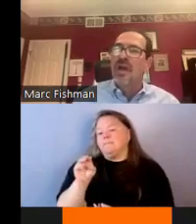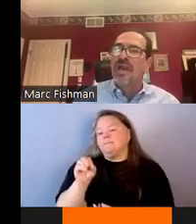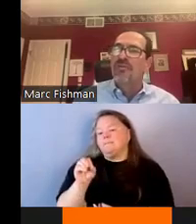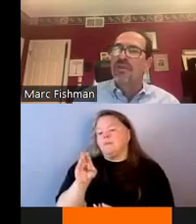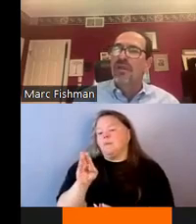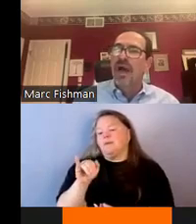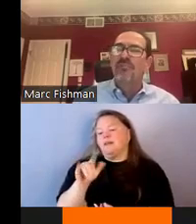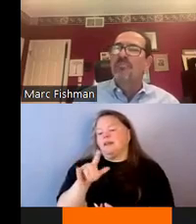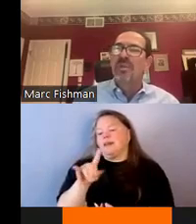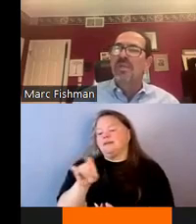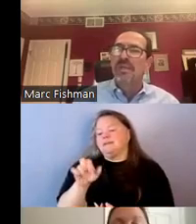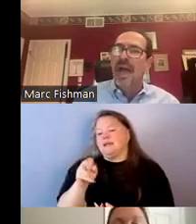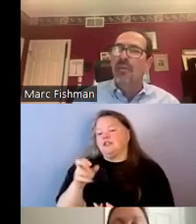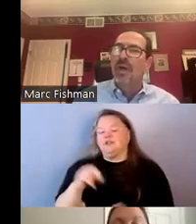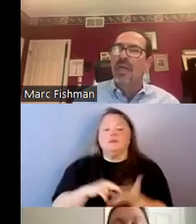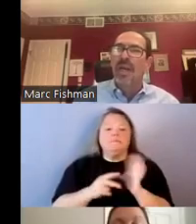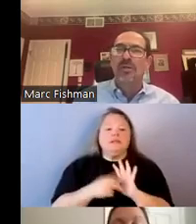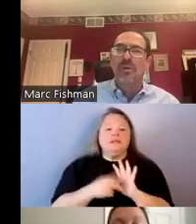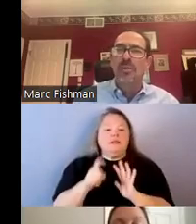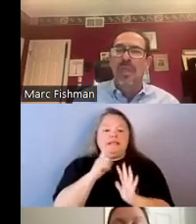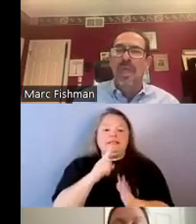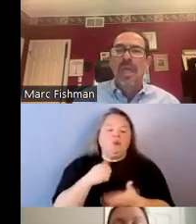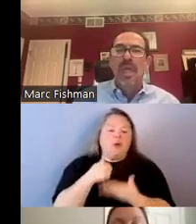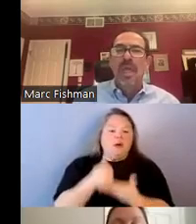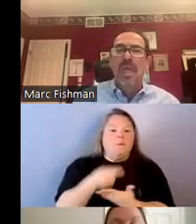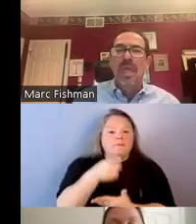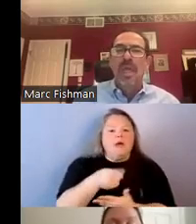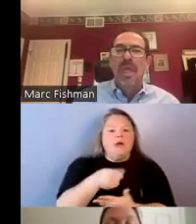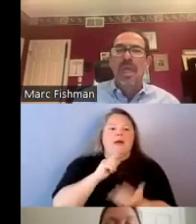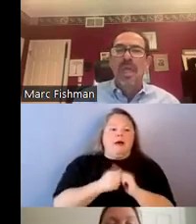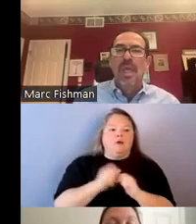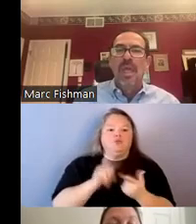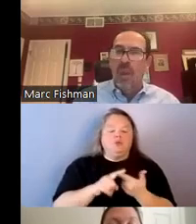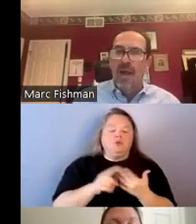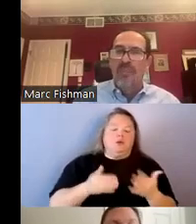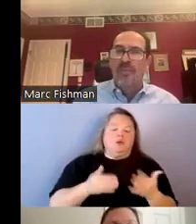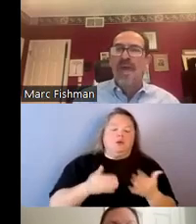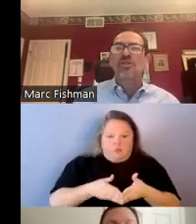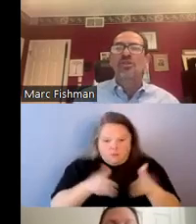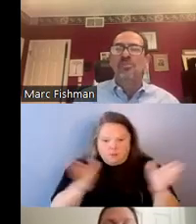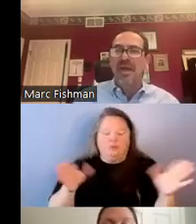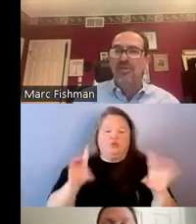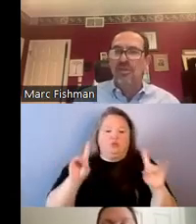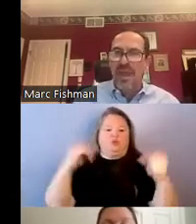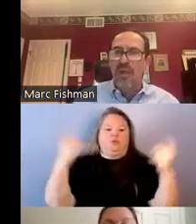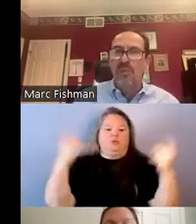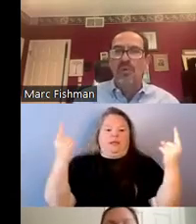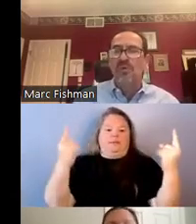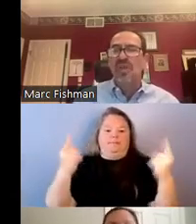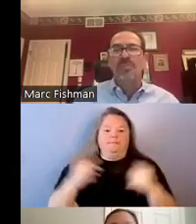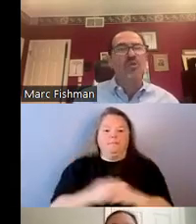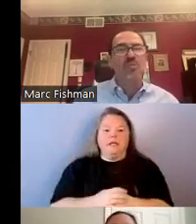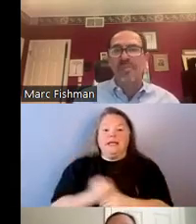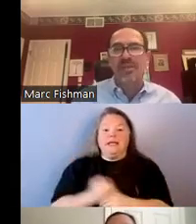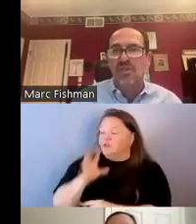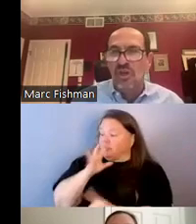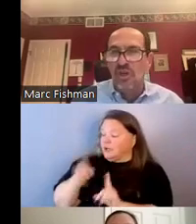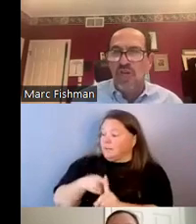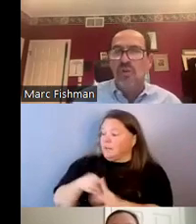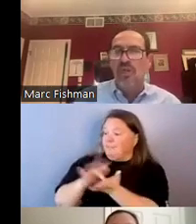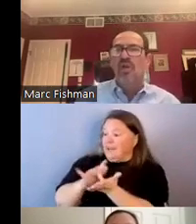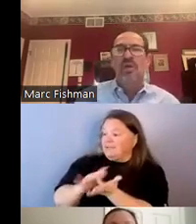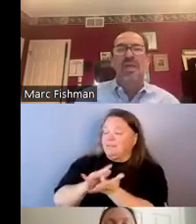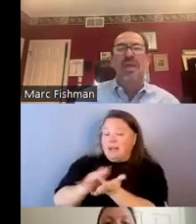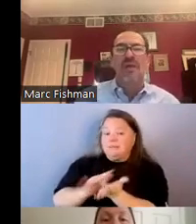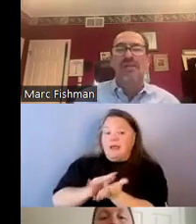You know, I've tried everything. I've been beaten down. What can I do? We're all about the medicines. Medicines may help with the receptors, but